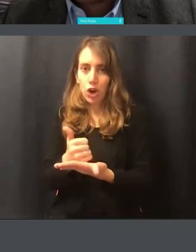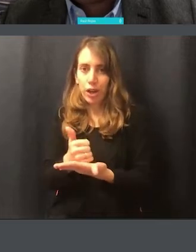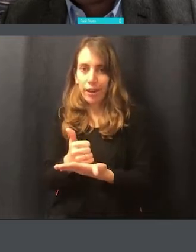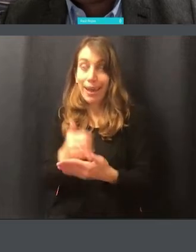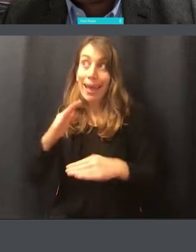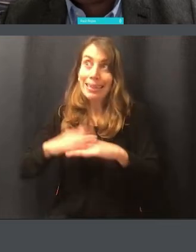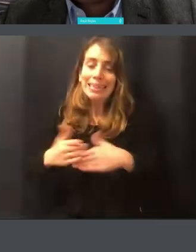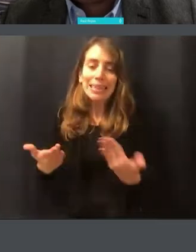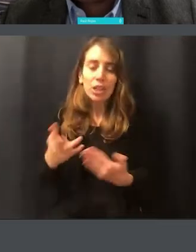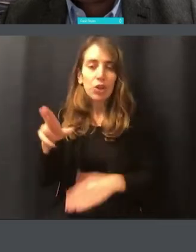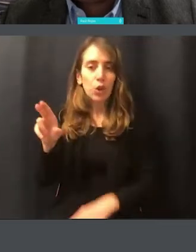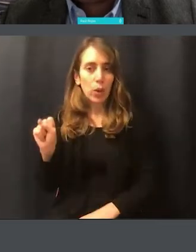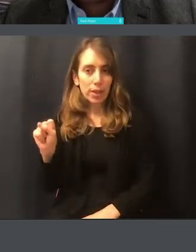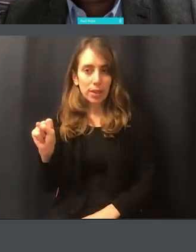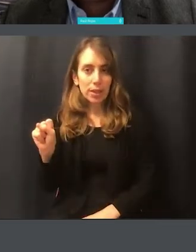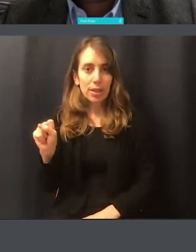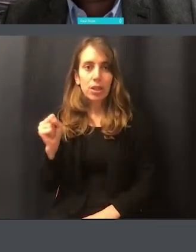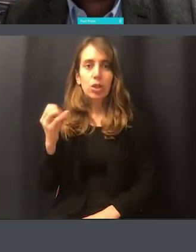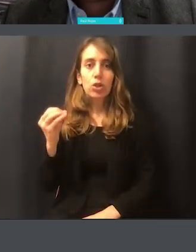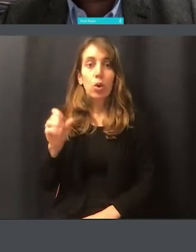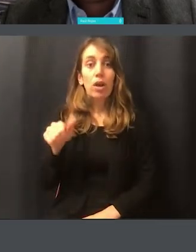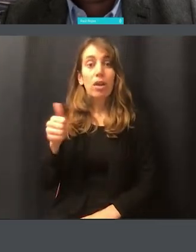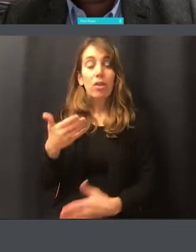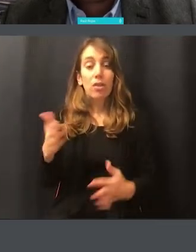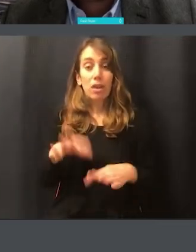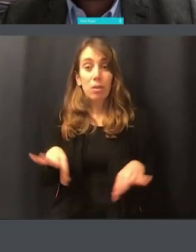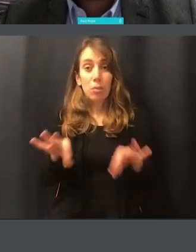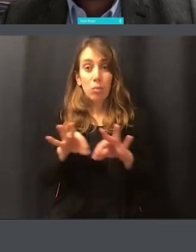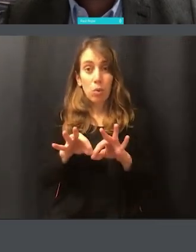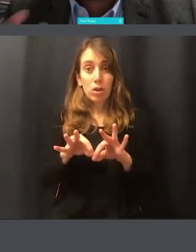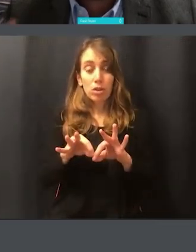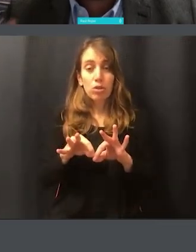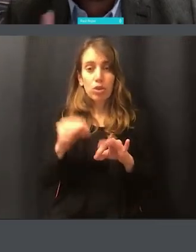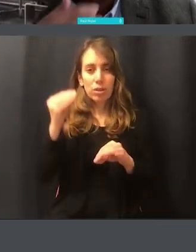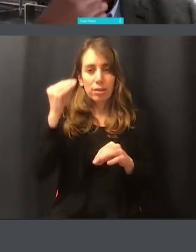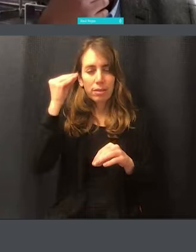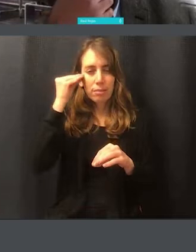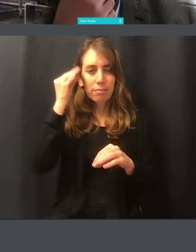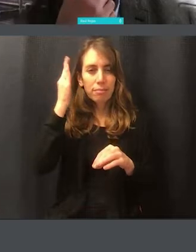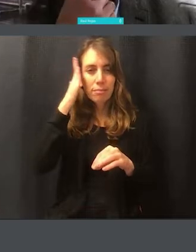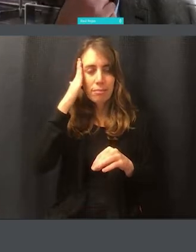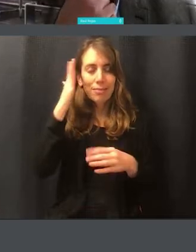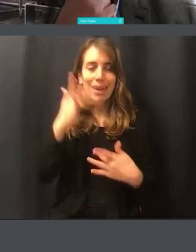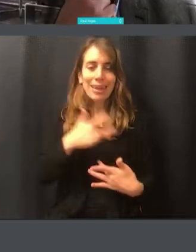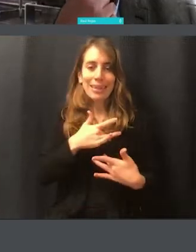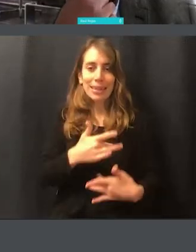Another part that I think is really important for us to kind of keep in mind is there's this just tendency to misdiagnose